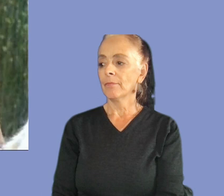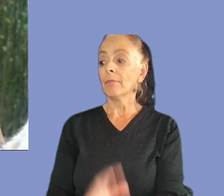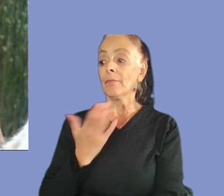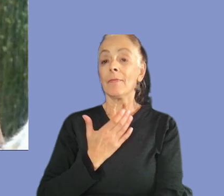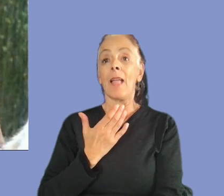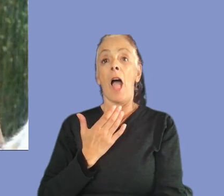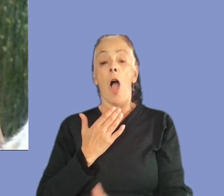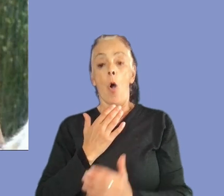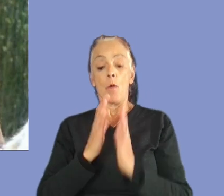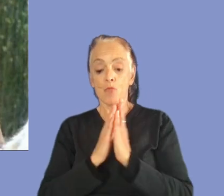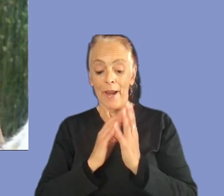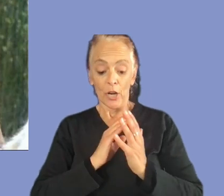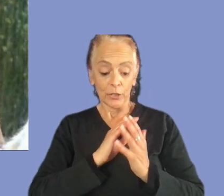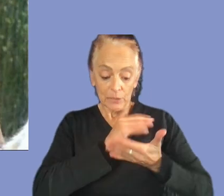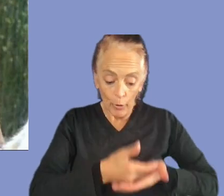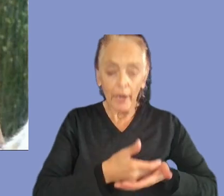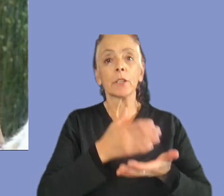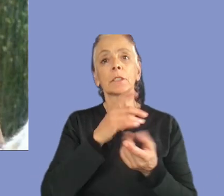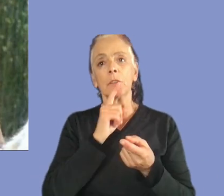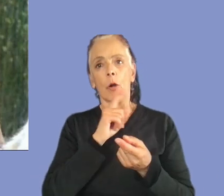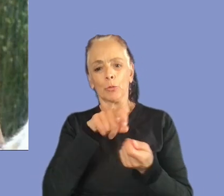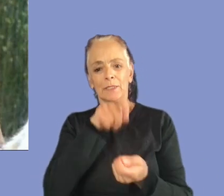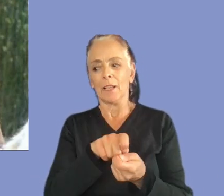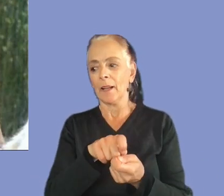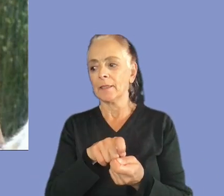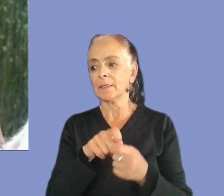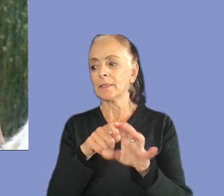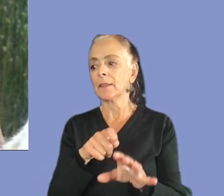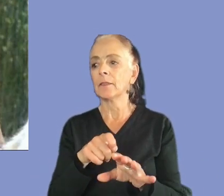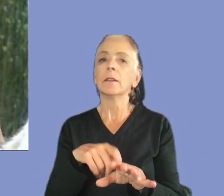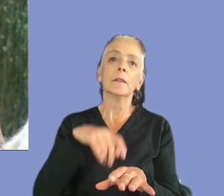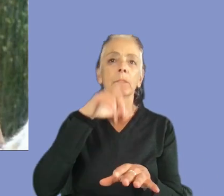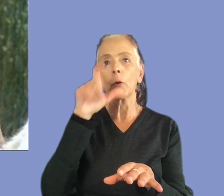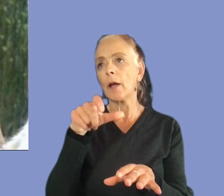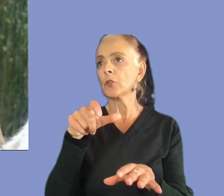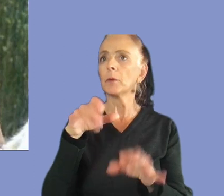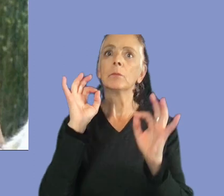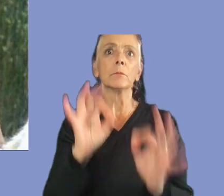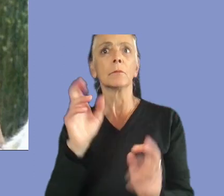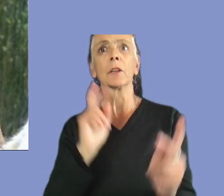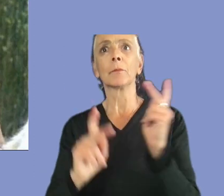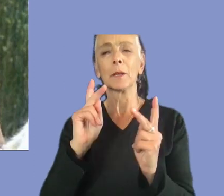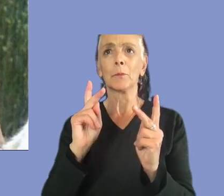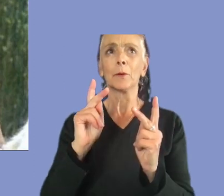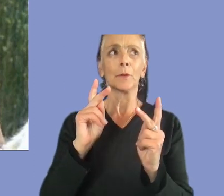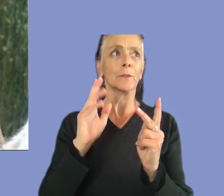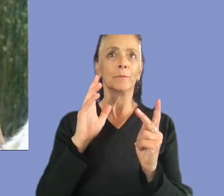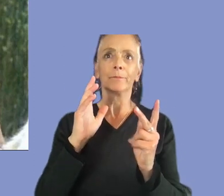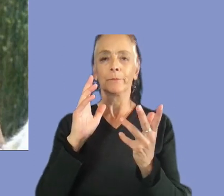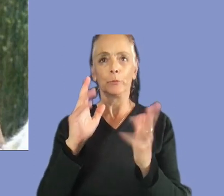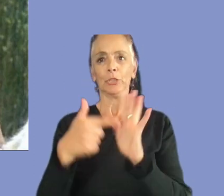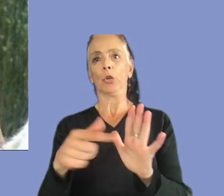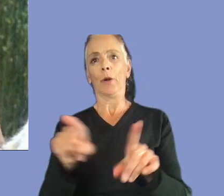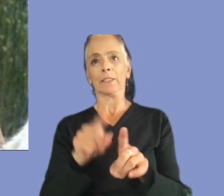Our prayers are precise. Of course, Muslim characters don't have to be unfailing pillars of virtue to be considered a good representation